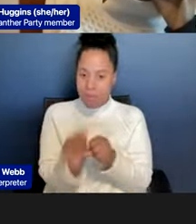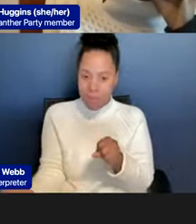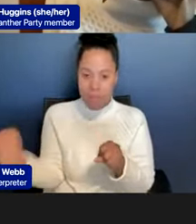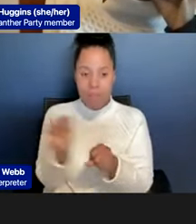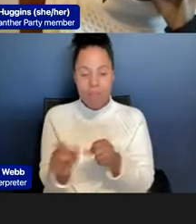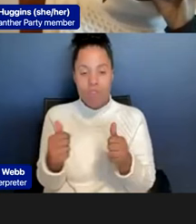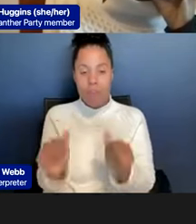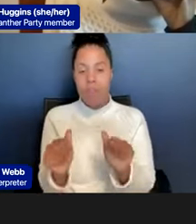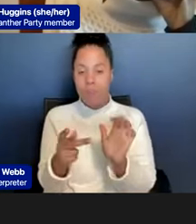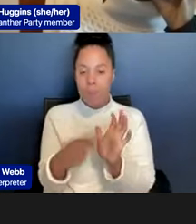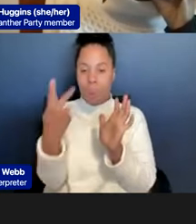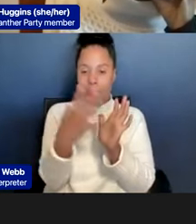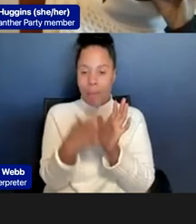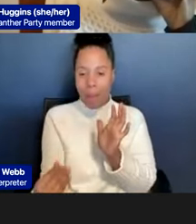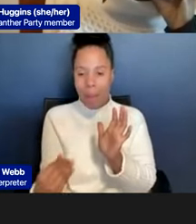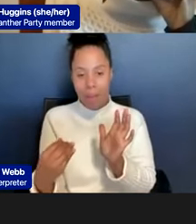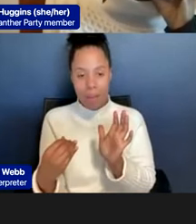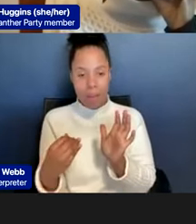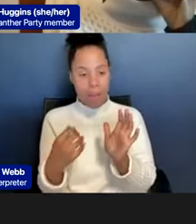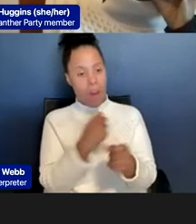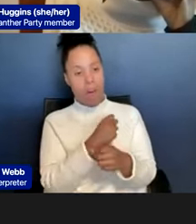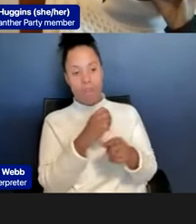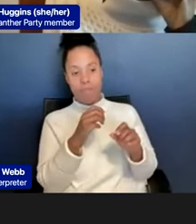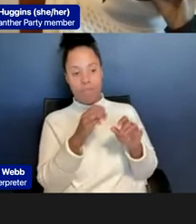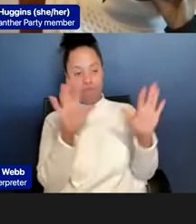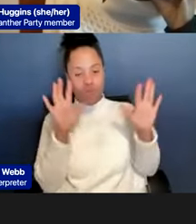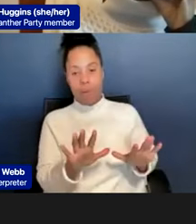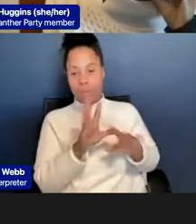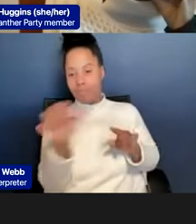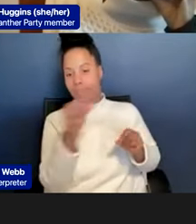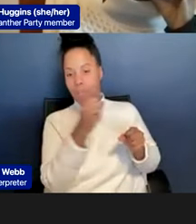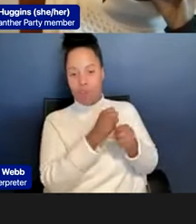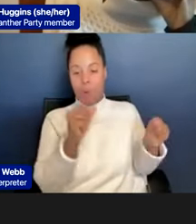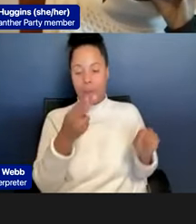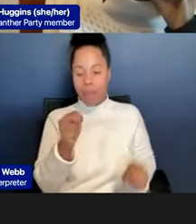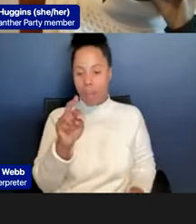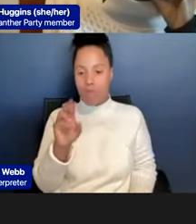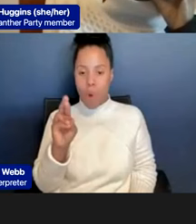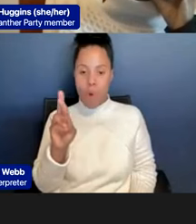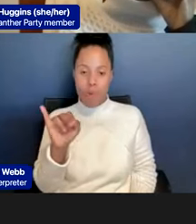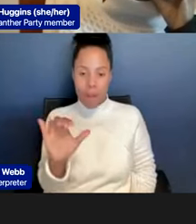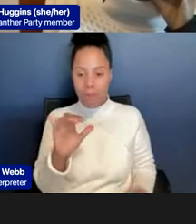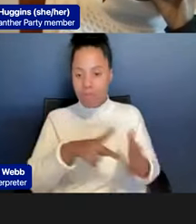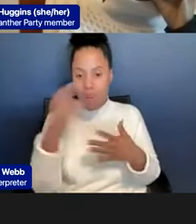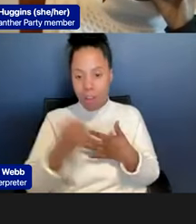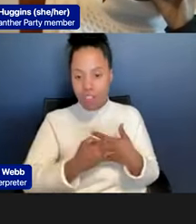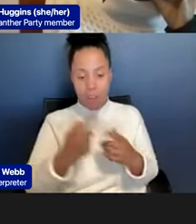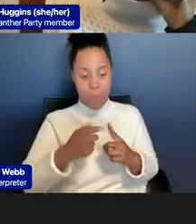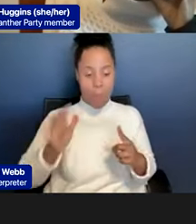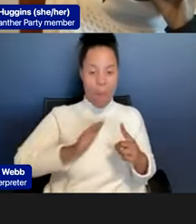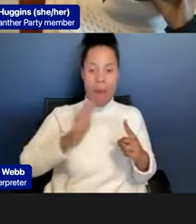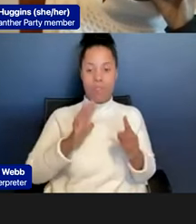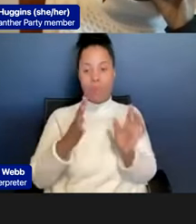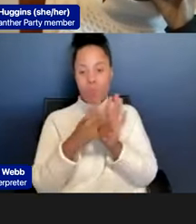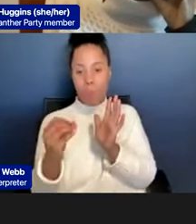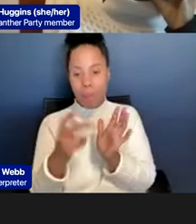heroic project from the past, but there are still so many clues from the first Rainbow Coalition that that can